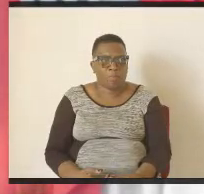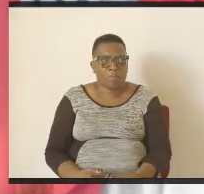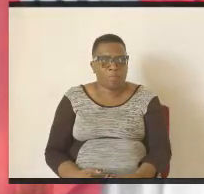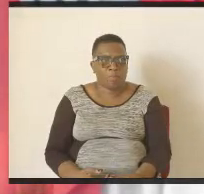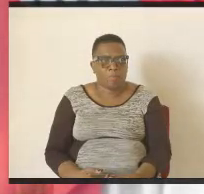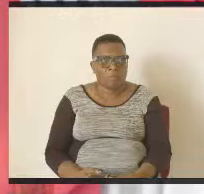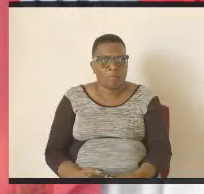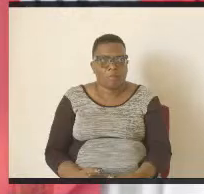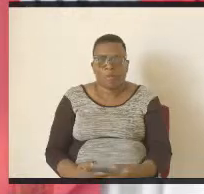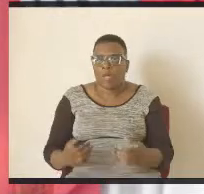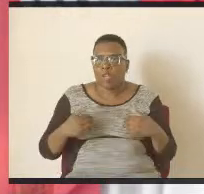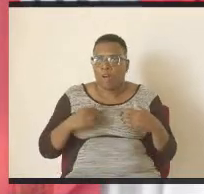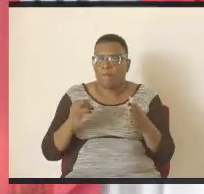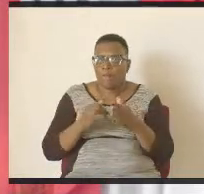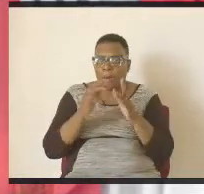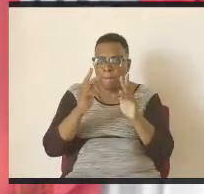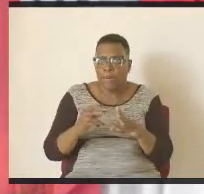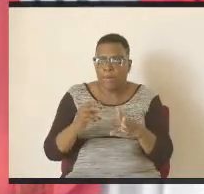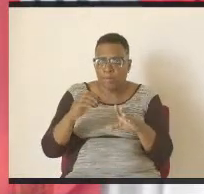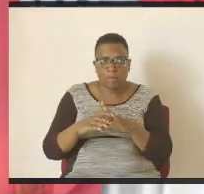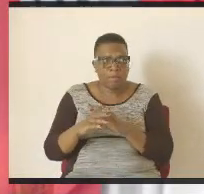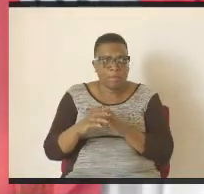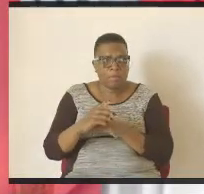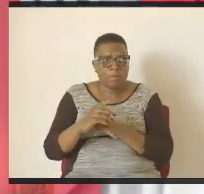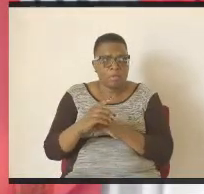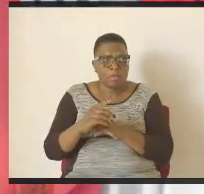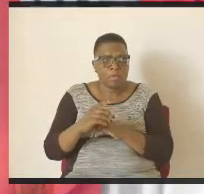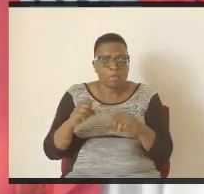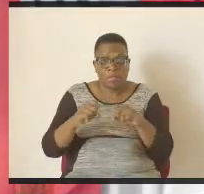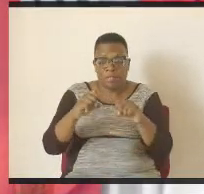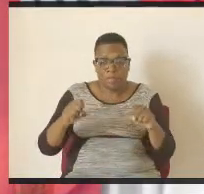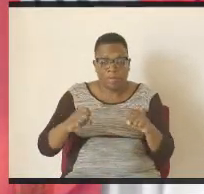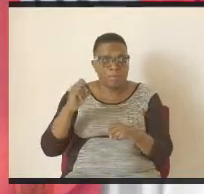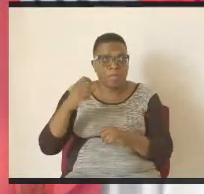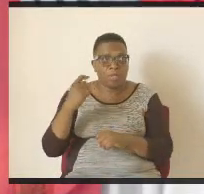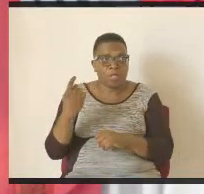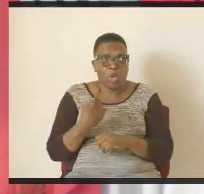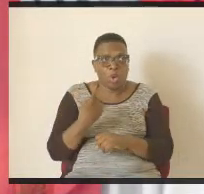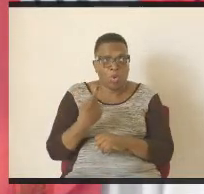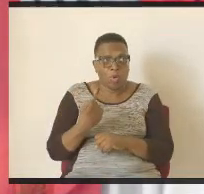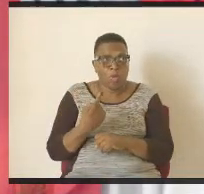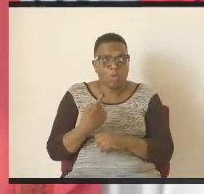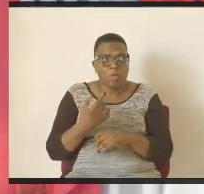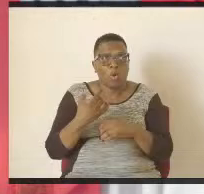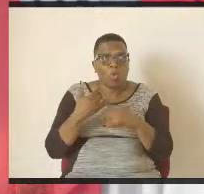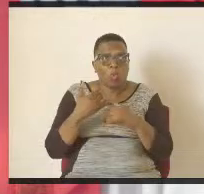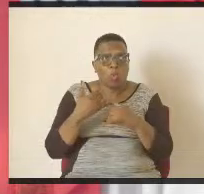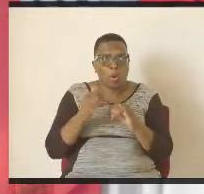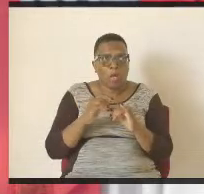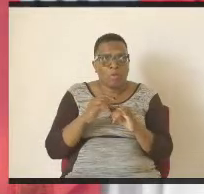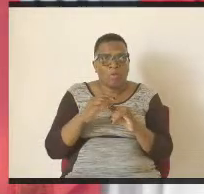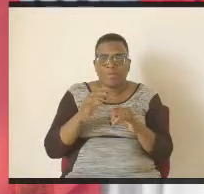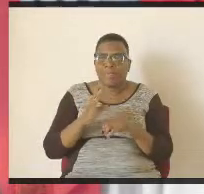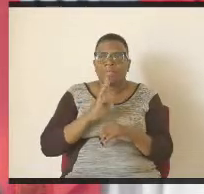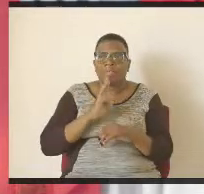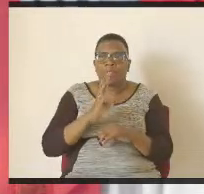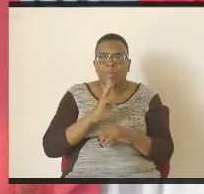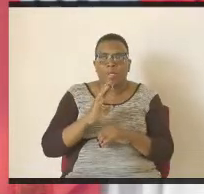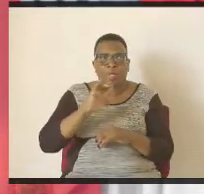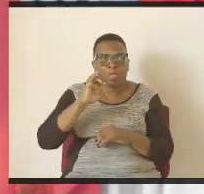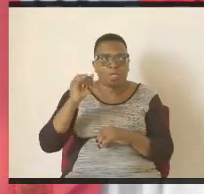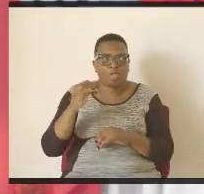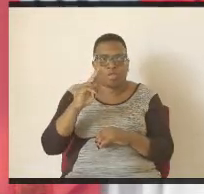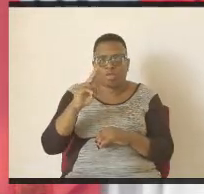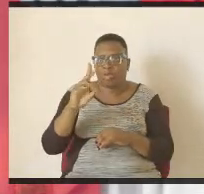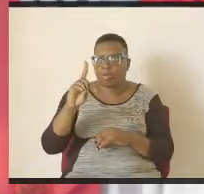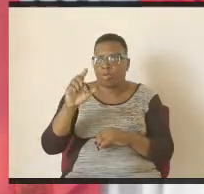of his aloneness, verse 47, is crazy. And while he was still speaking, behold, Judas, and what's the